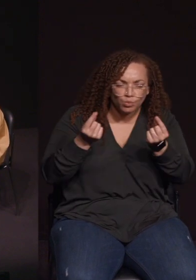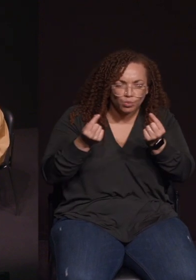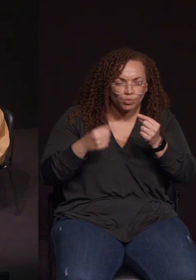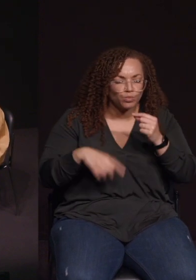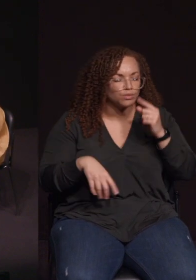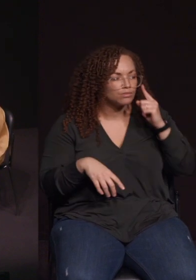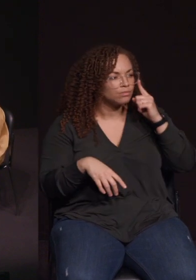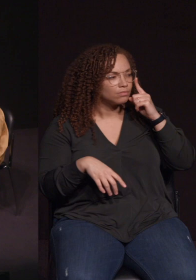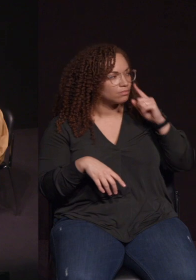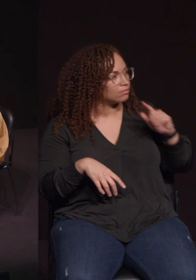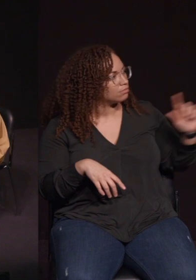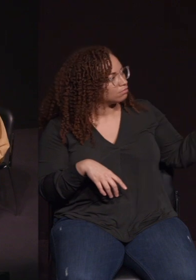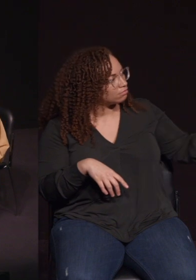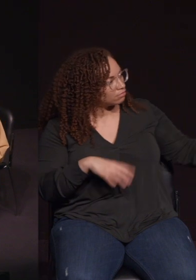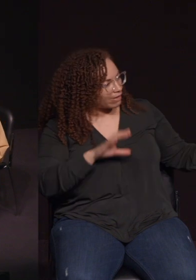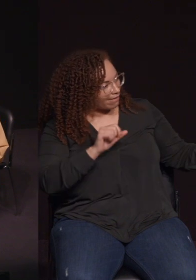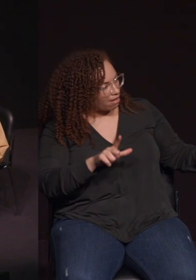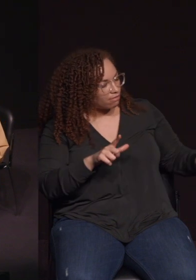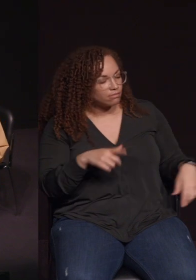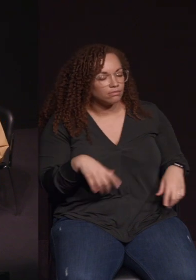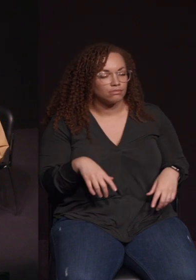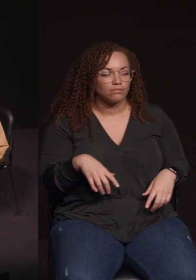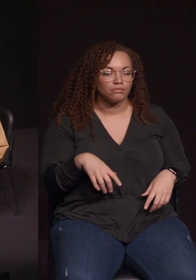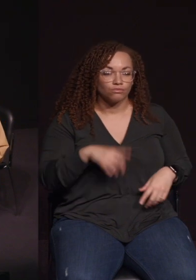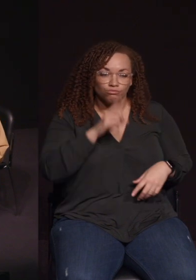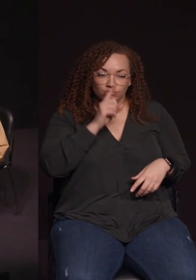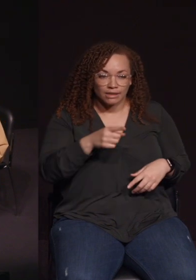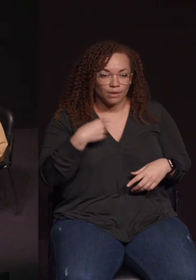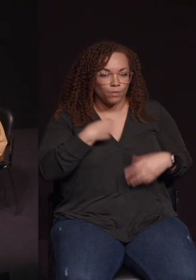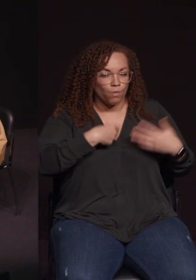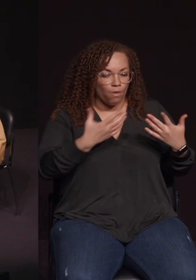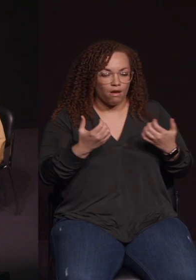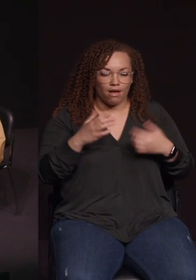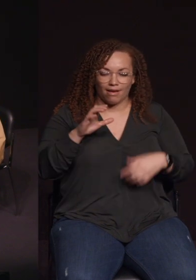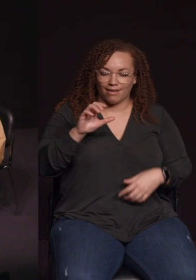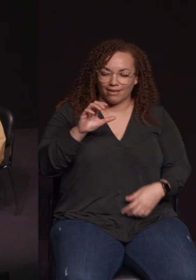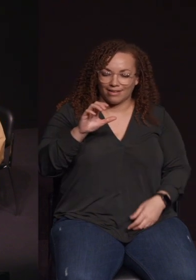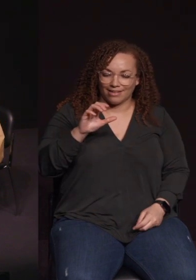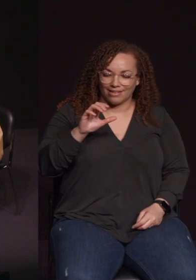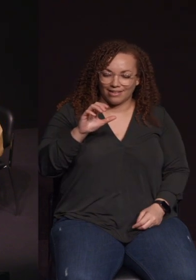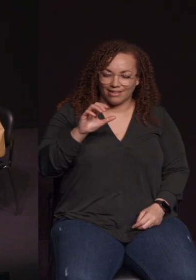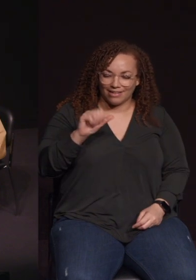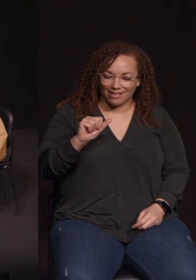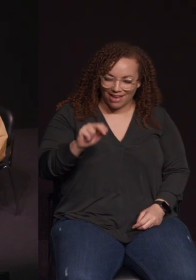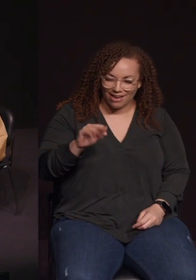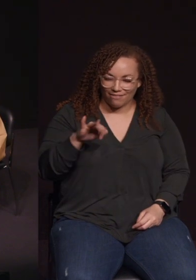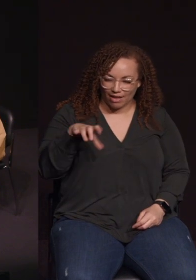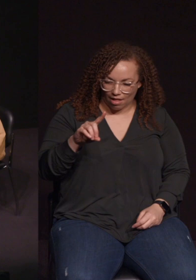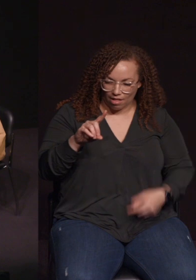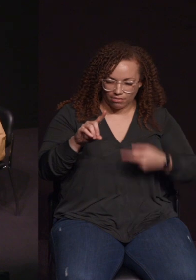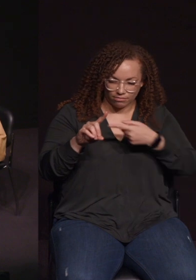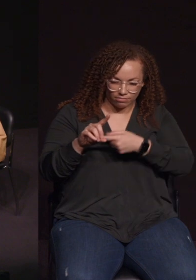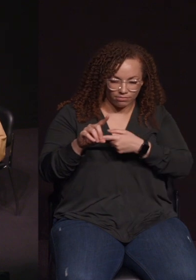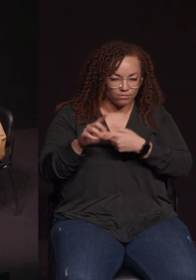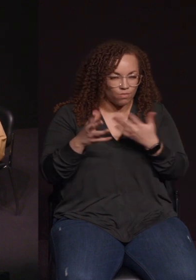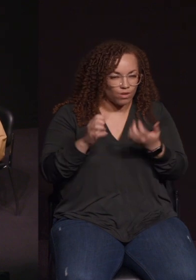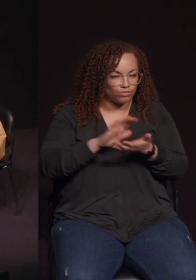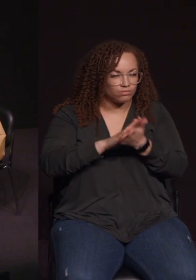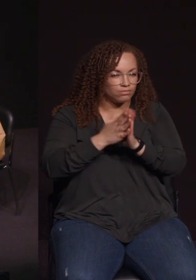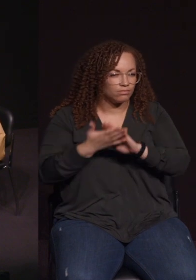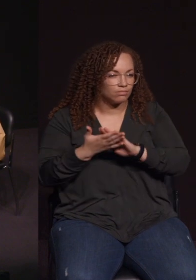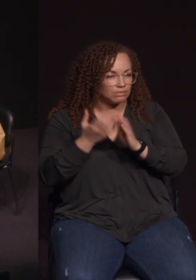than anything, we wanted Canfield to be a safe space. You've been there before. They